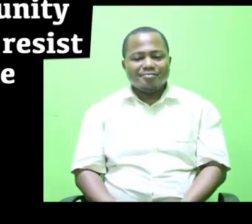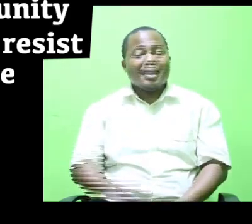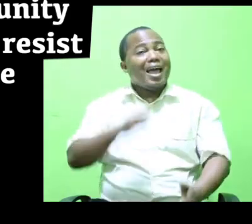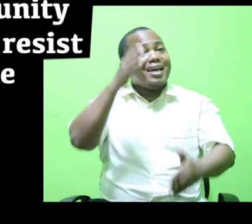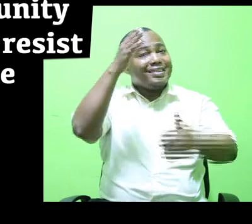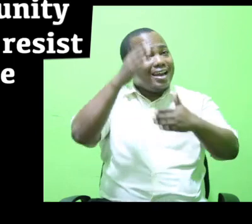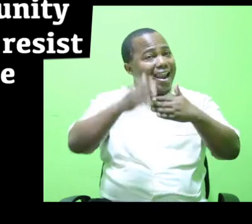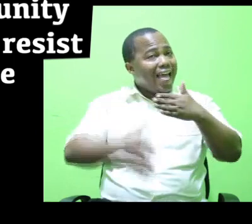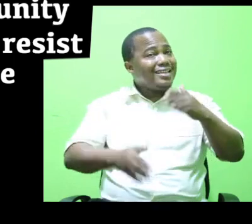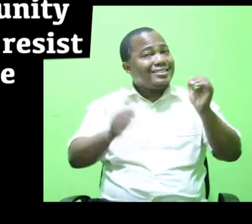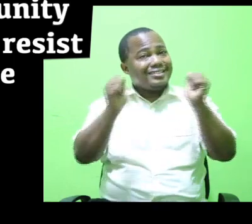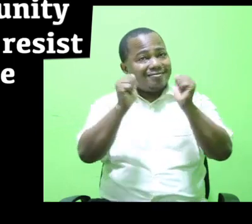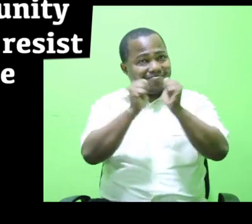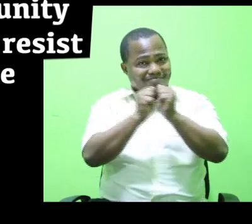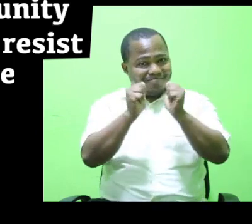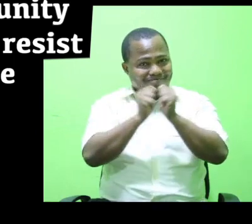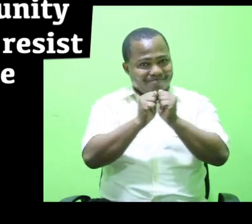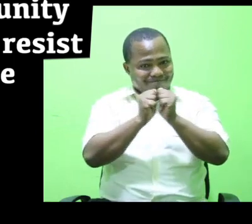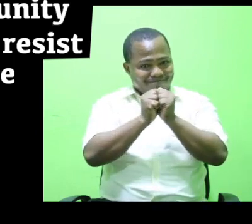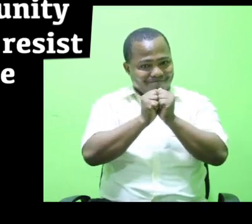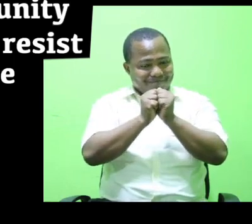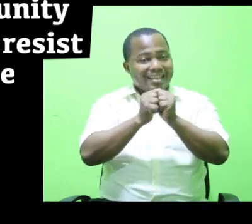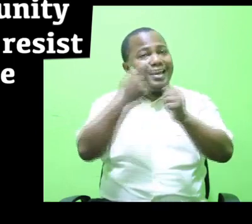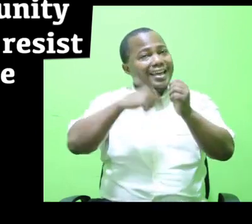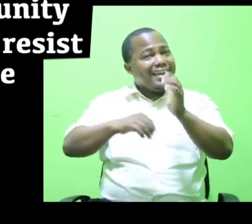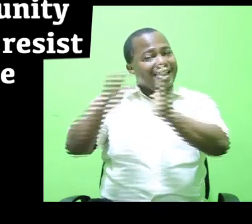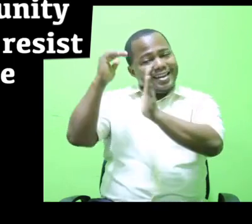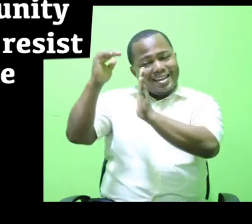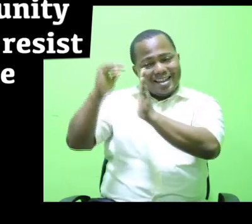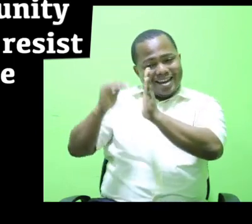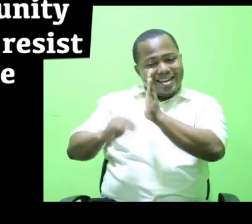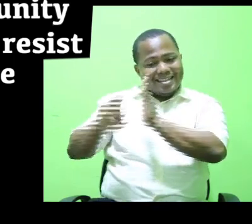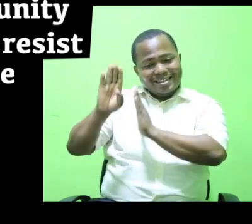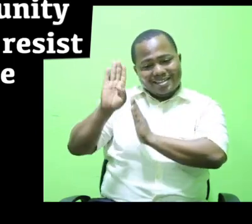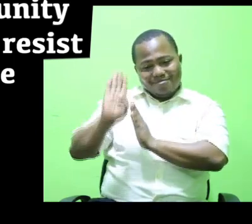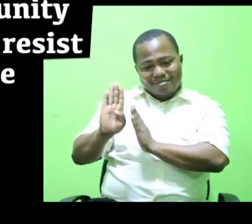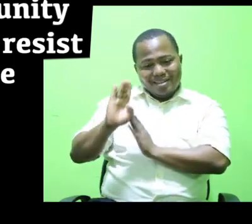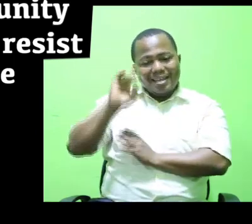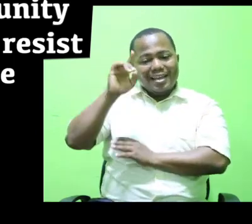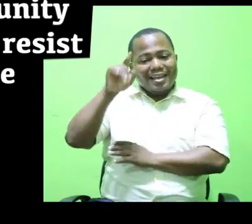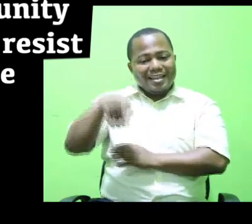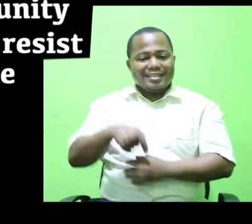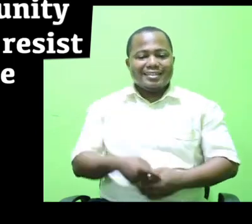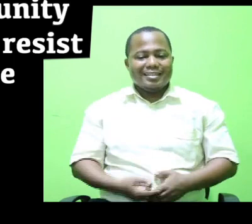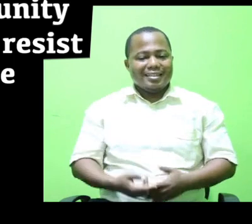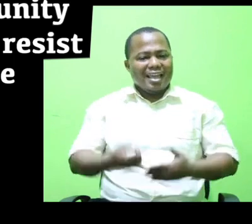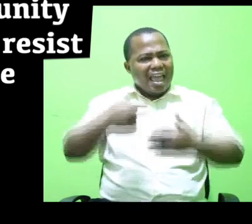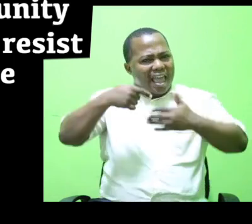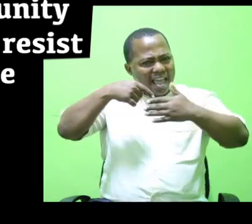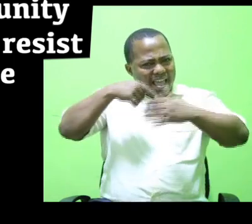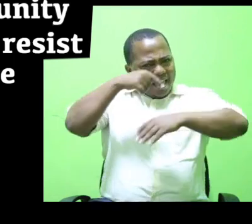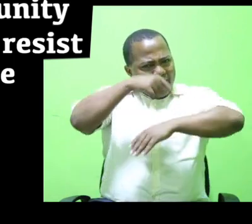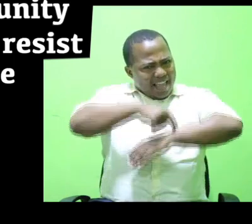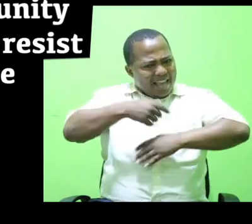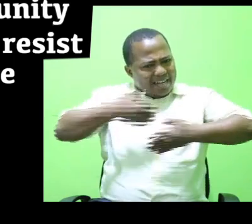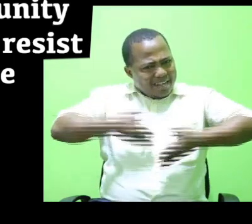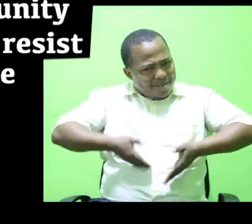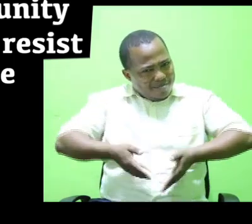And the last item in list B is that